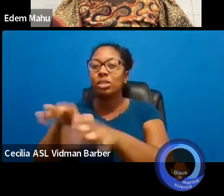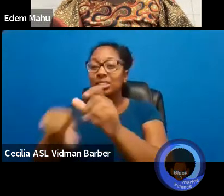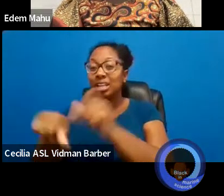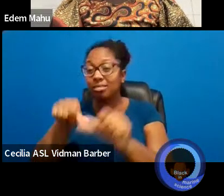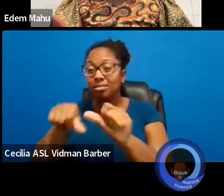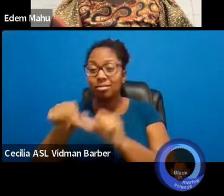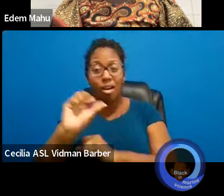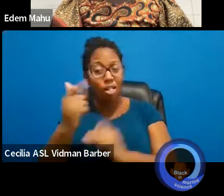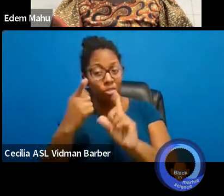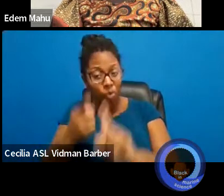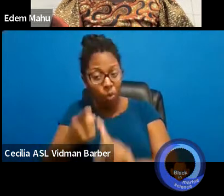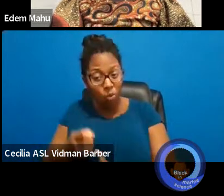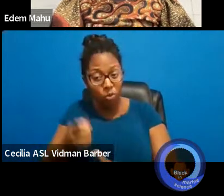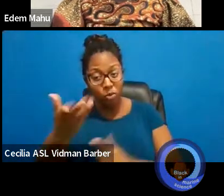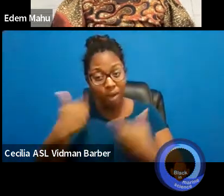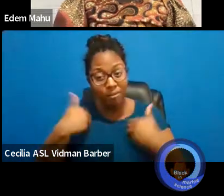have.